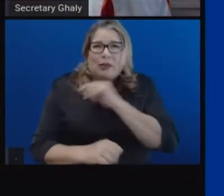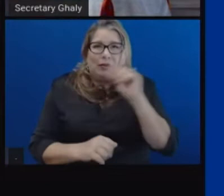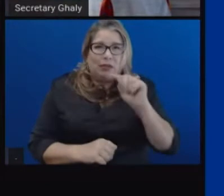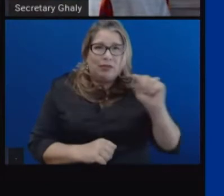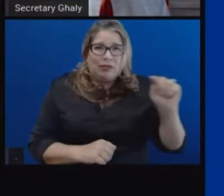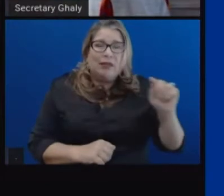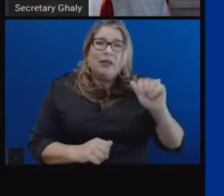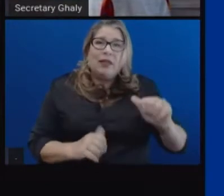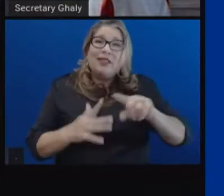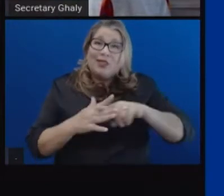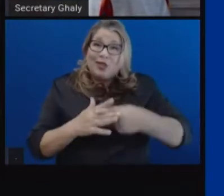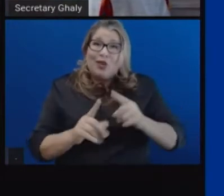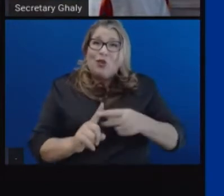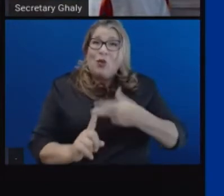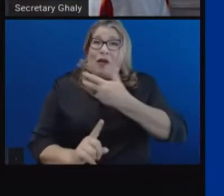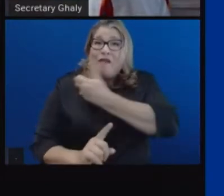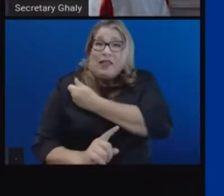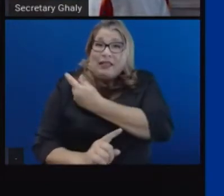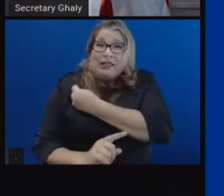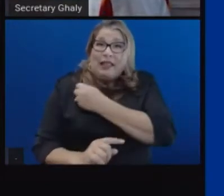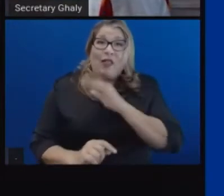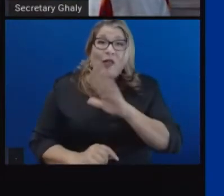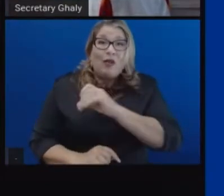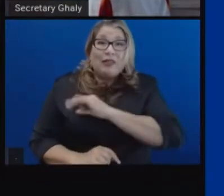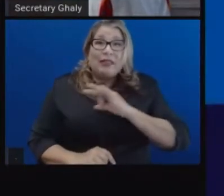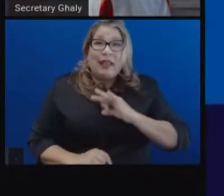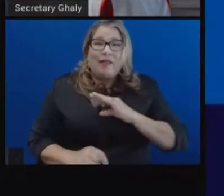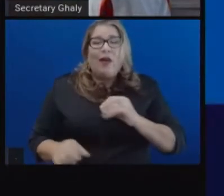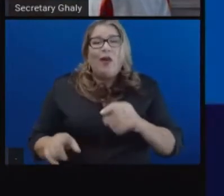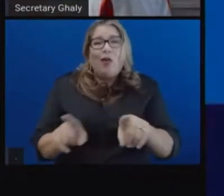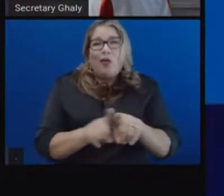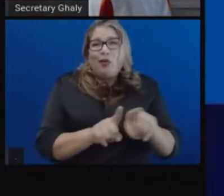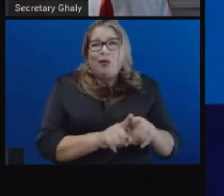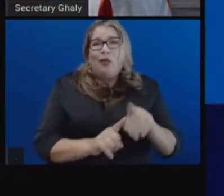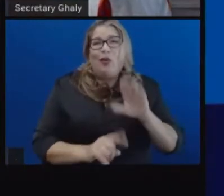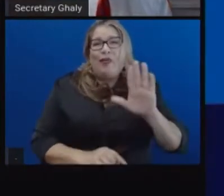vaccinate their patients as well. Next slide.